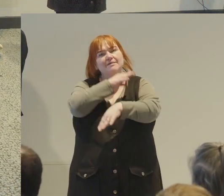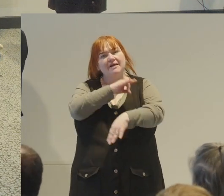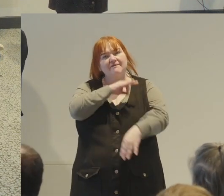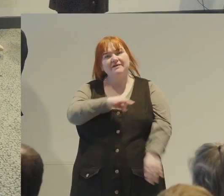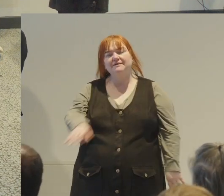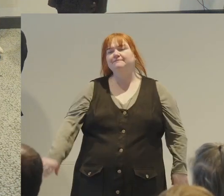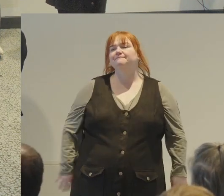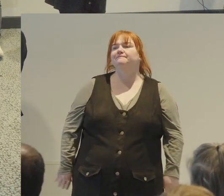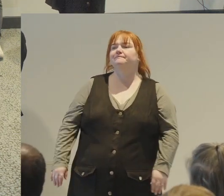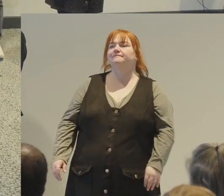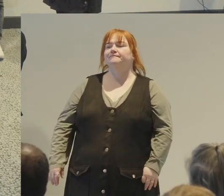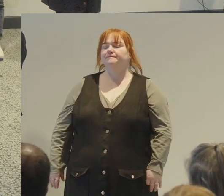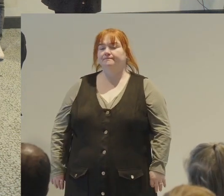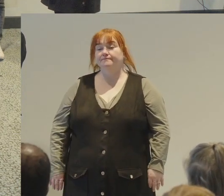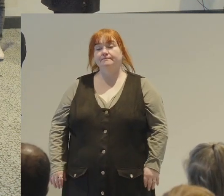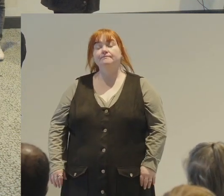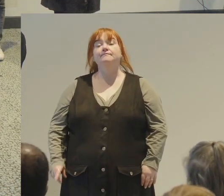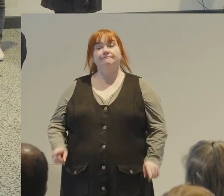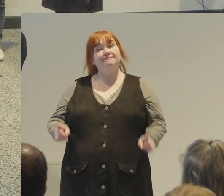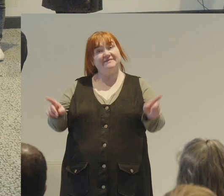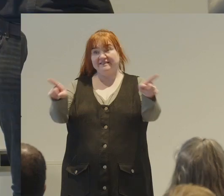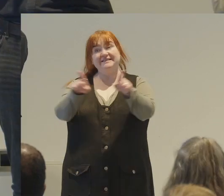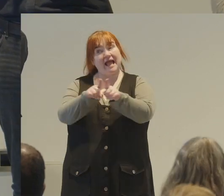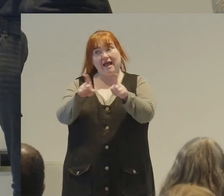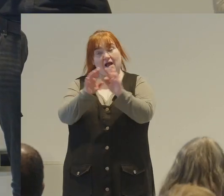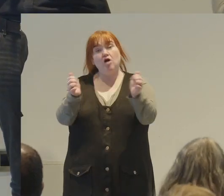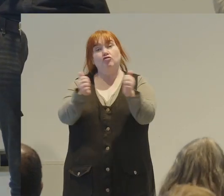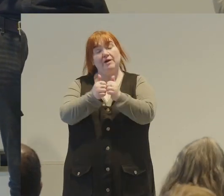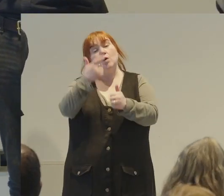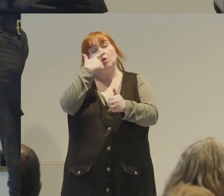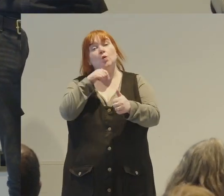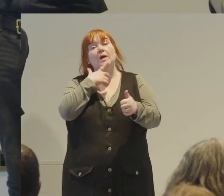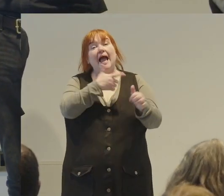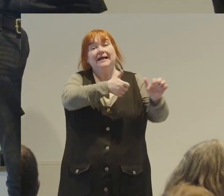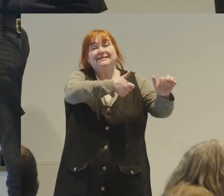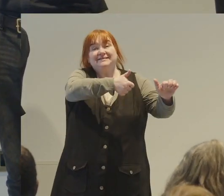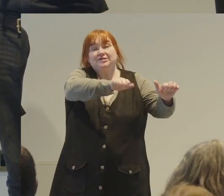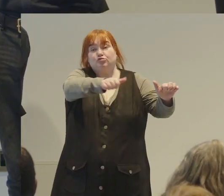Thanks, Amy. That is my assumption as well. You can spread it out.